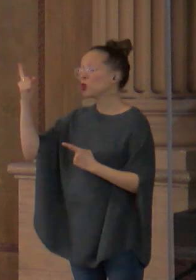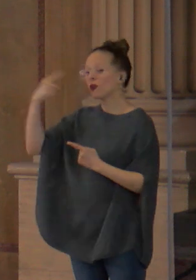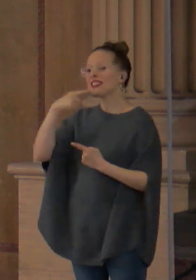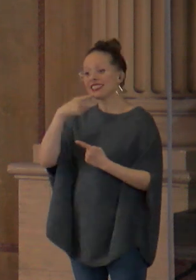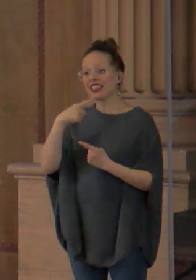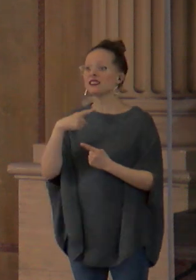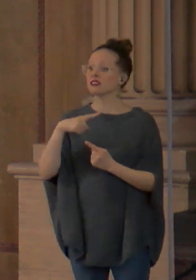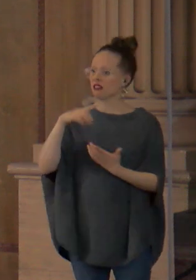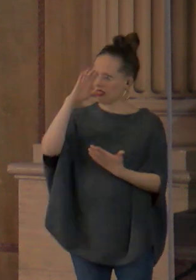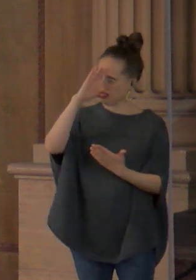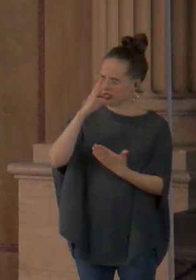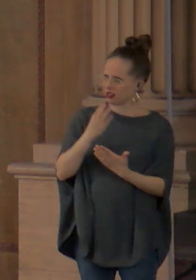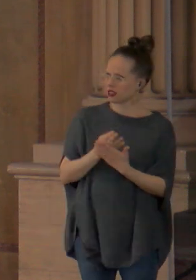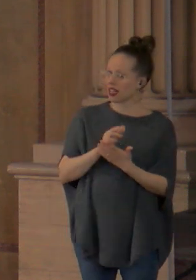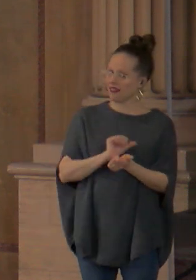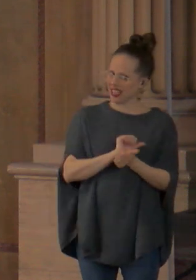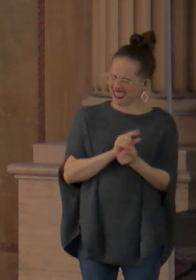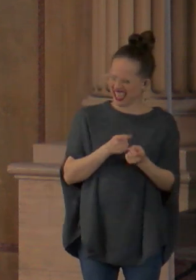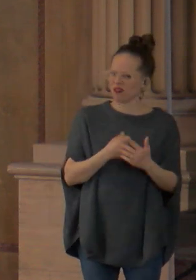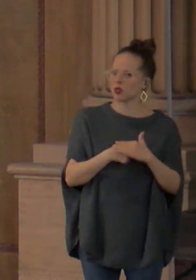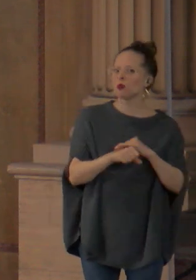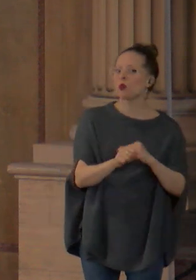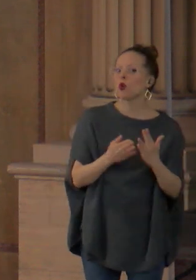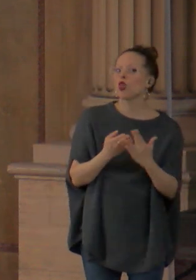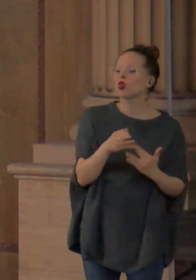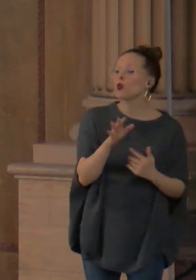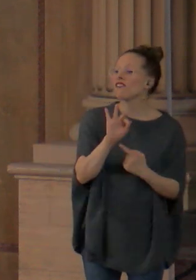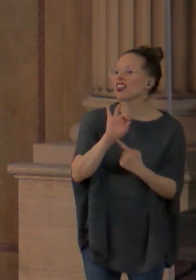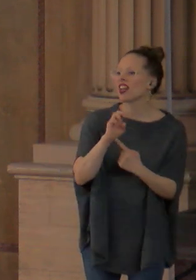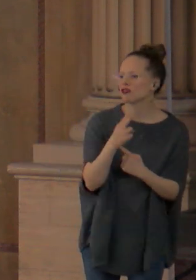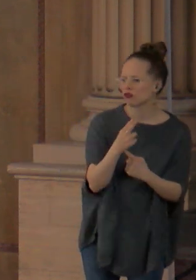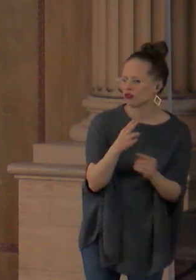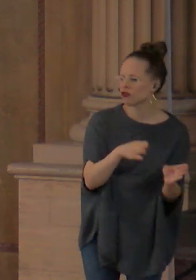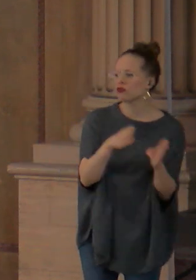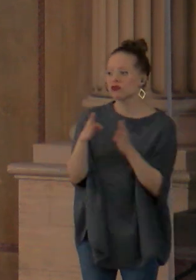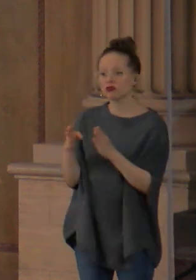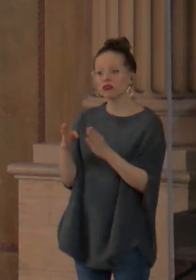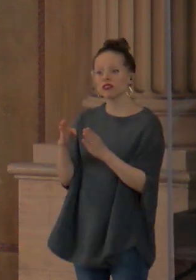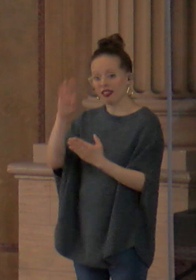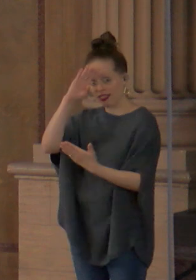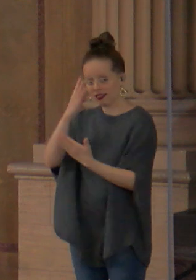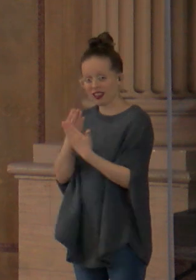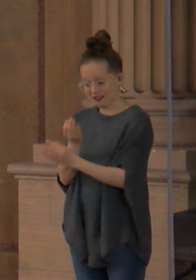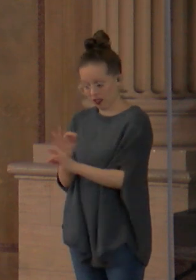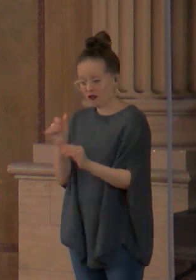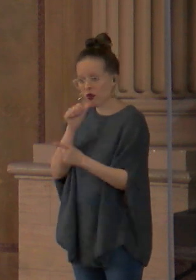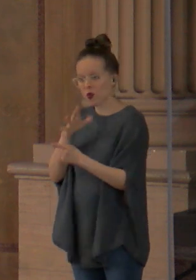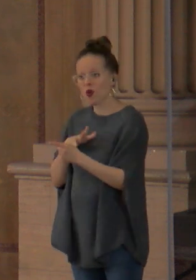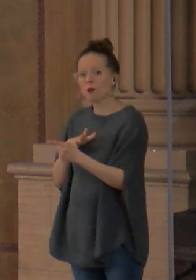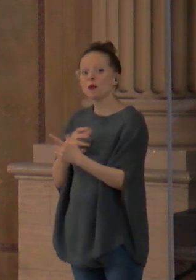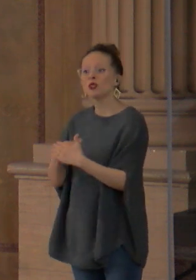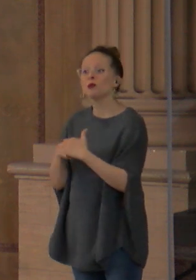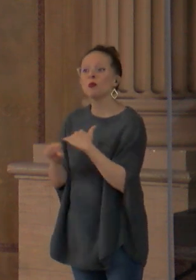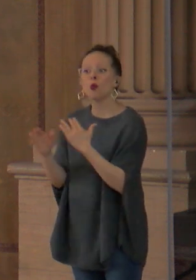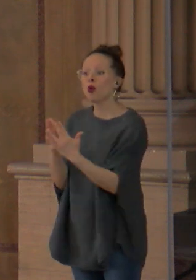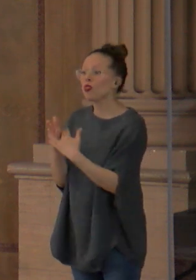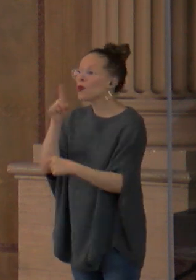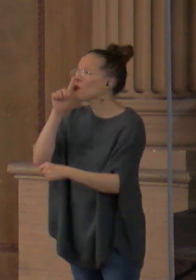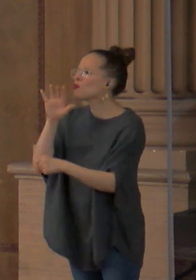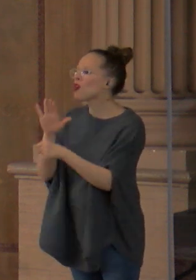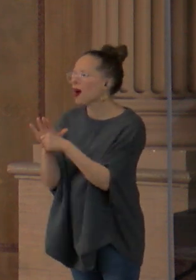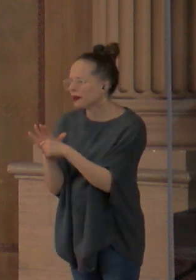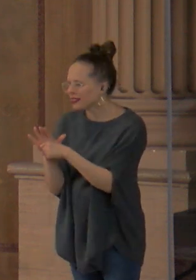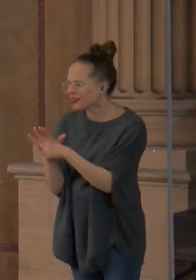to the flesh, while the son of the free woman was born through the promise. So Ishmael was born through works,